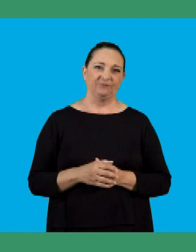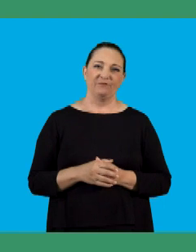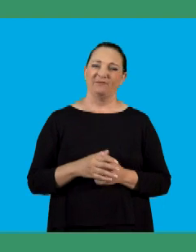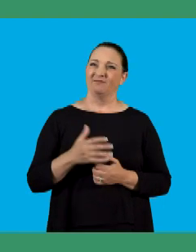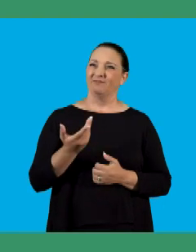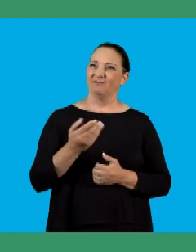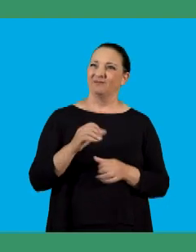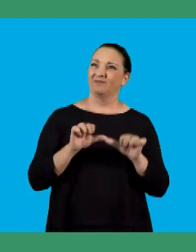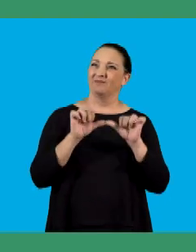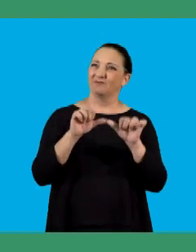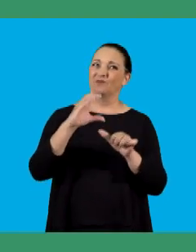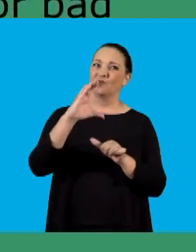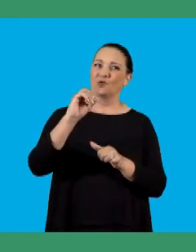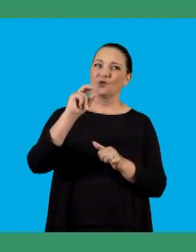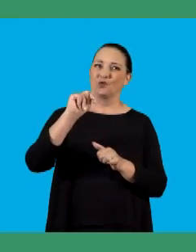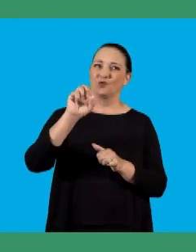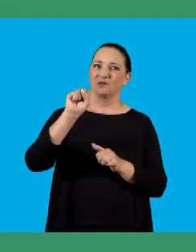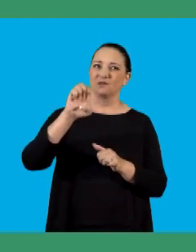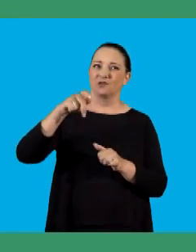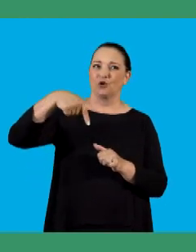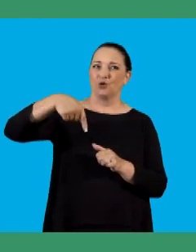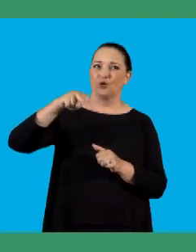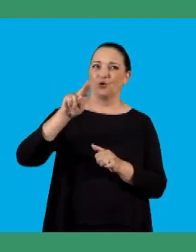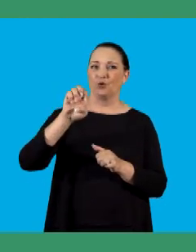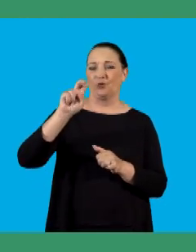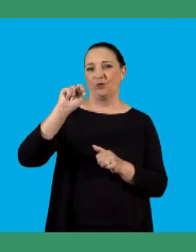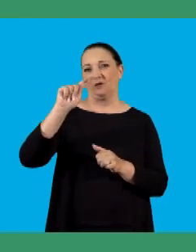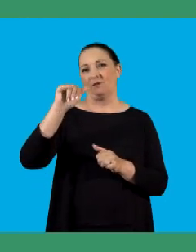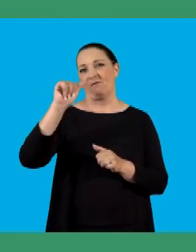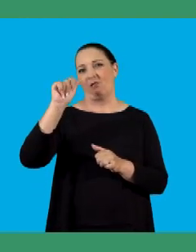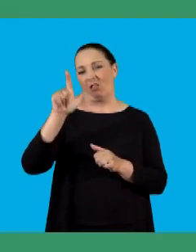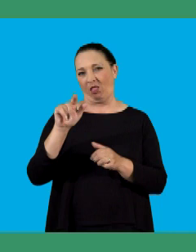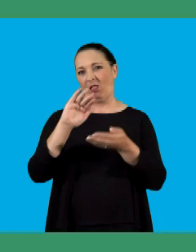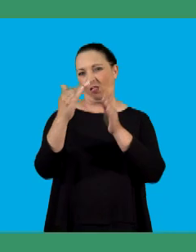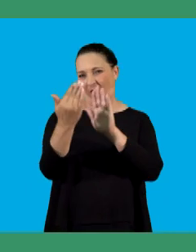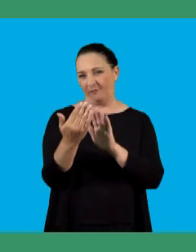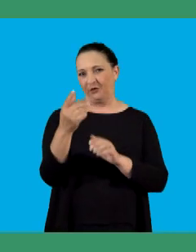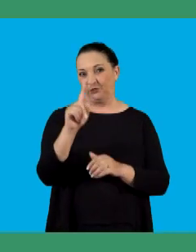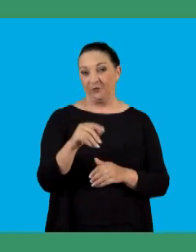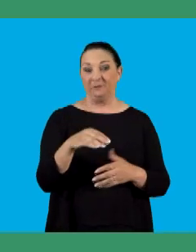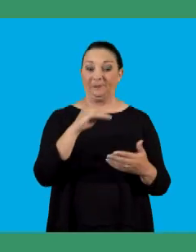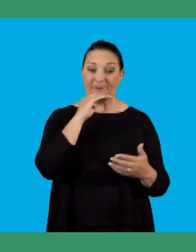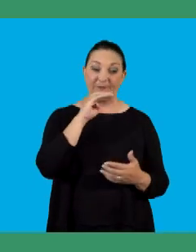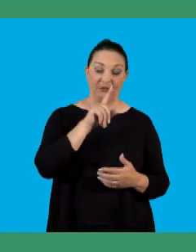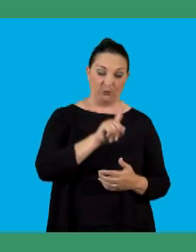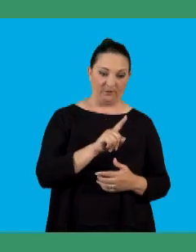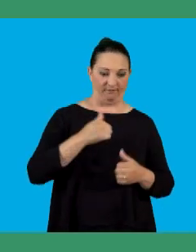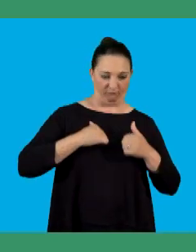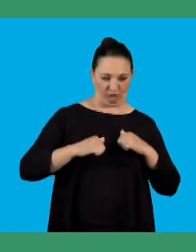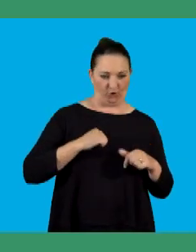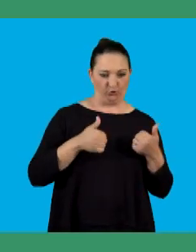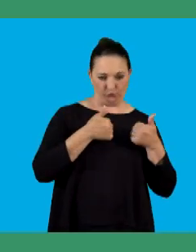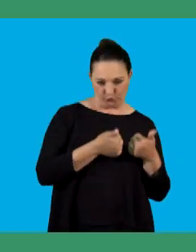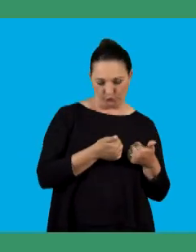would ask yourself, what is the consequential approach? It suggests that an action is either good